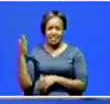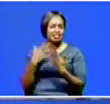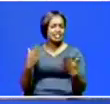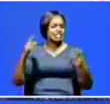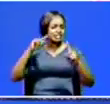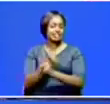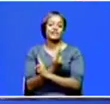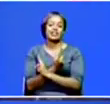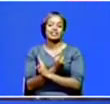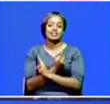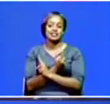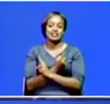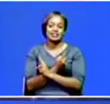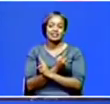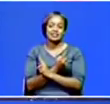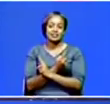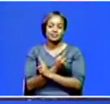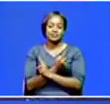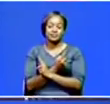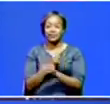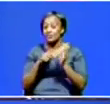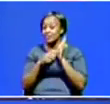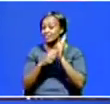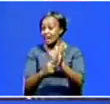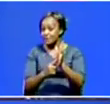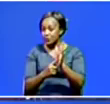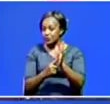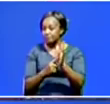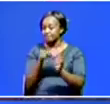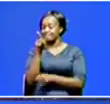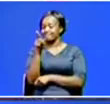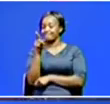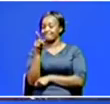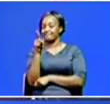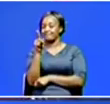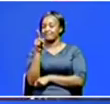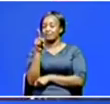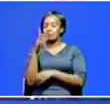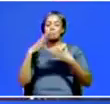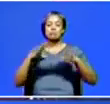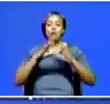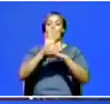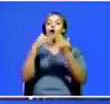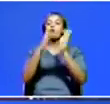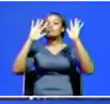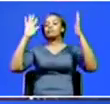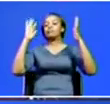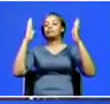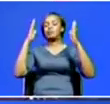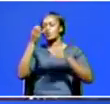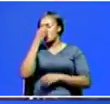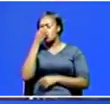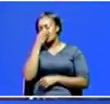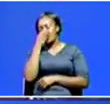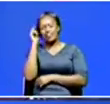different. For instance, at this point, when everybody on the dais applauded, Ruto was in